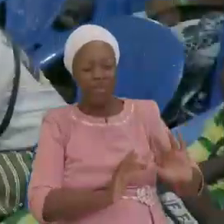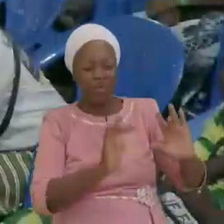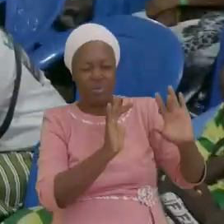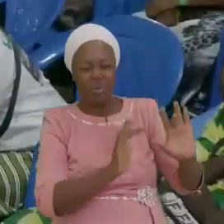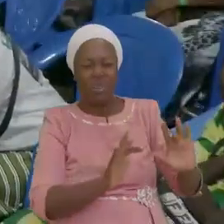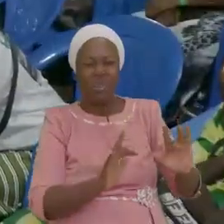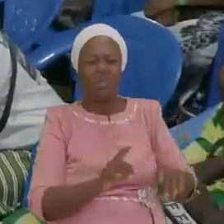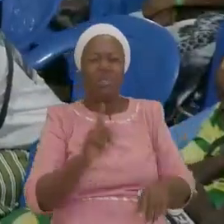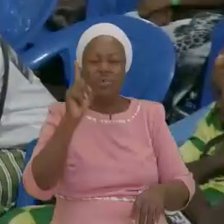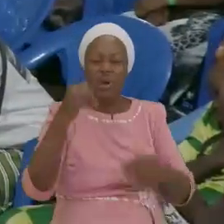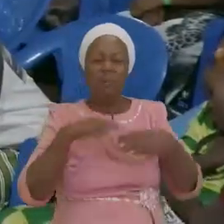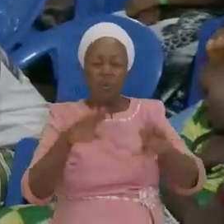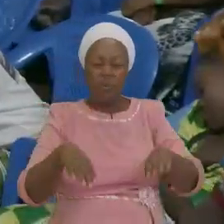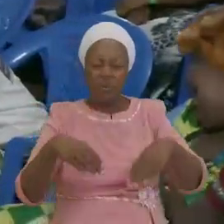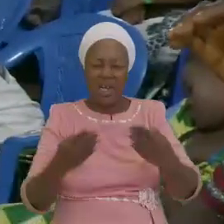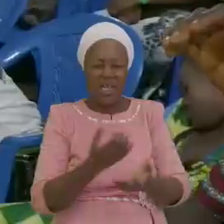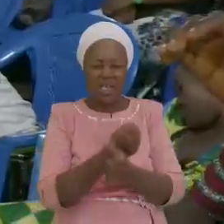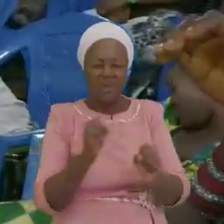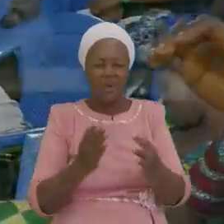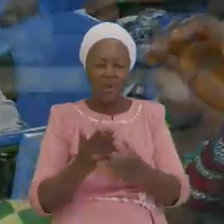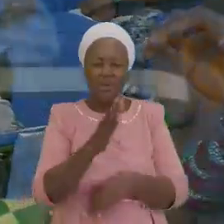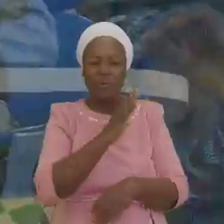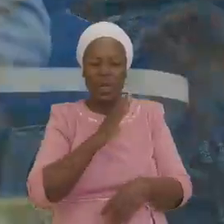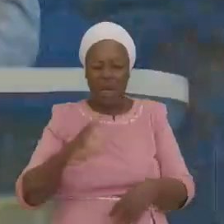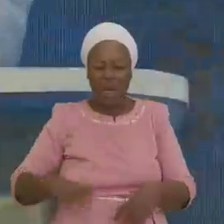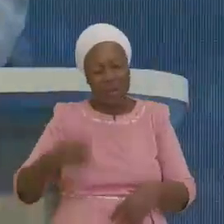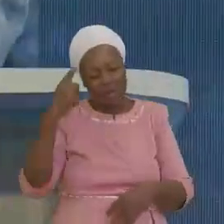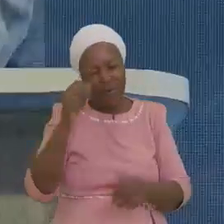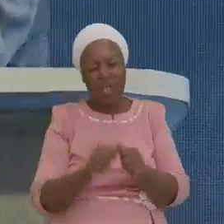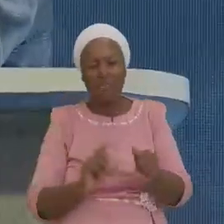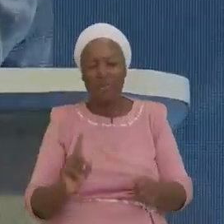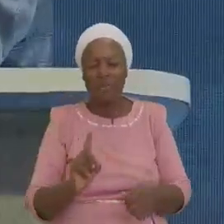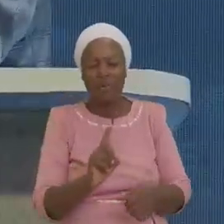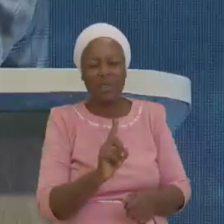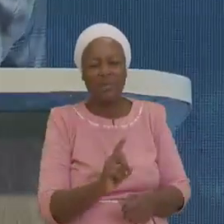have provided salvation through Christ for everyone.